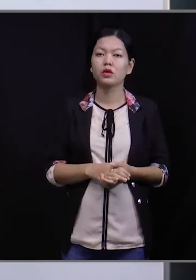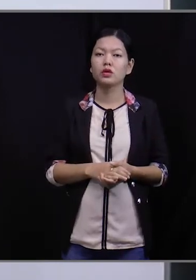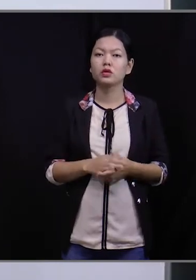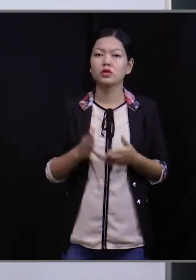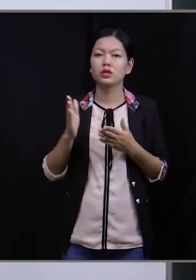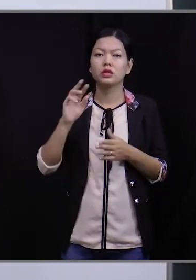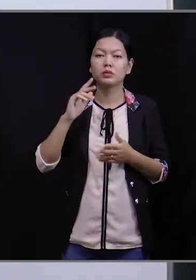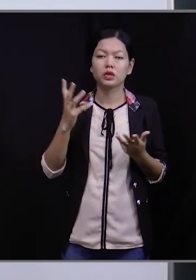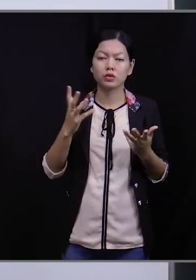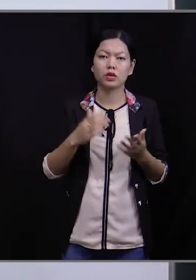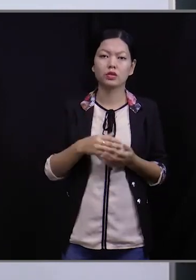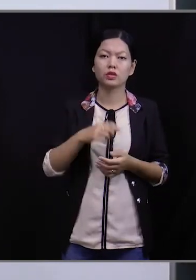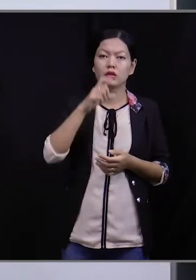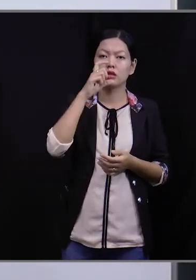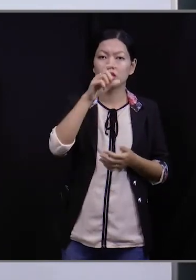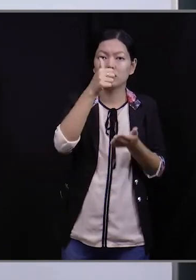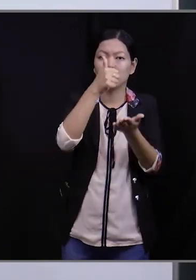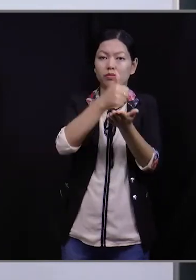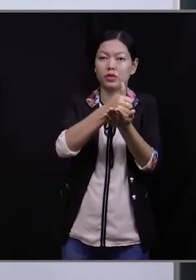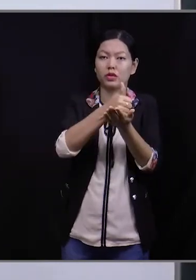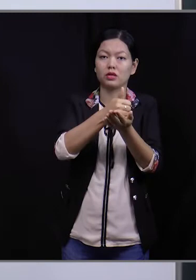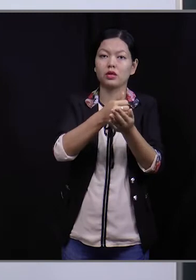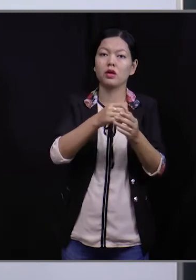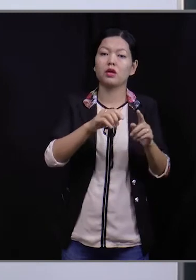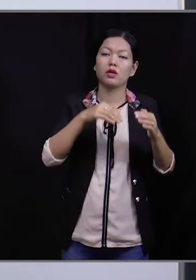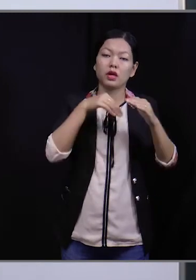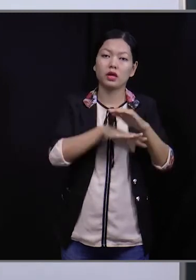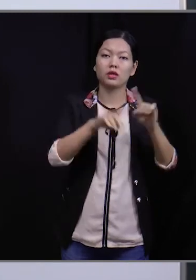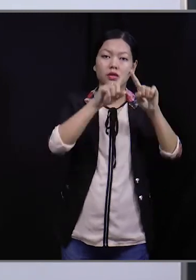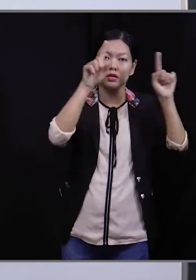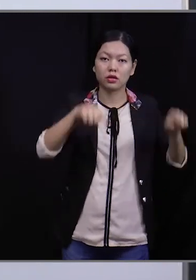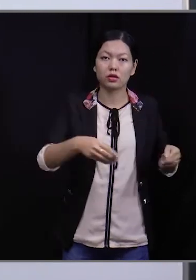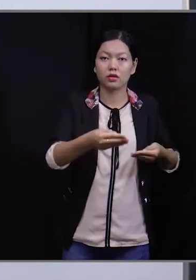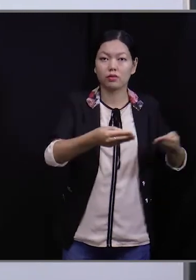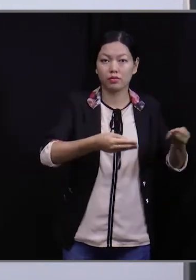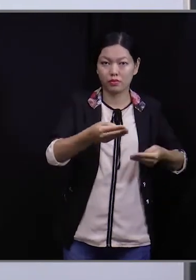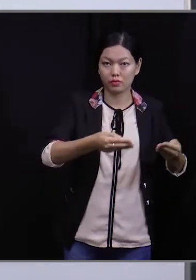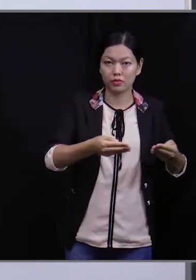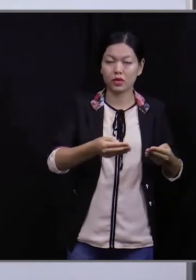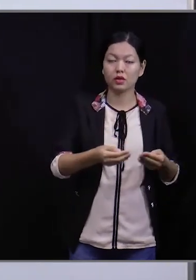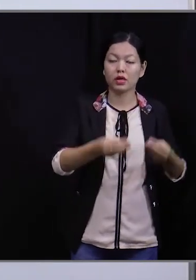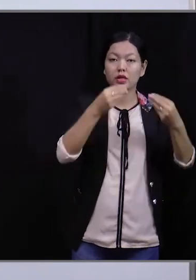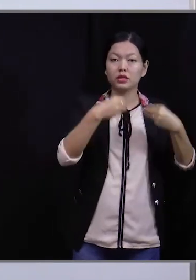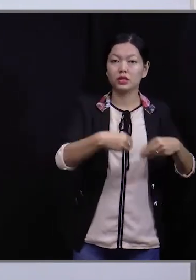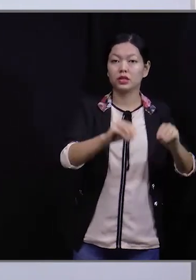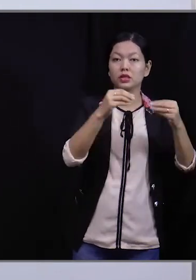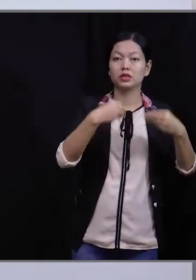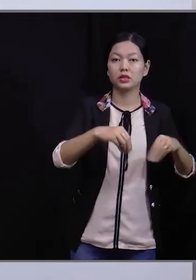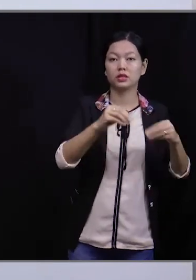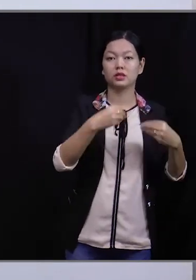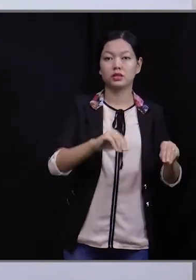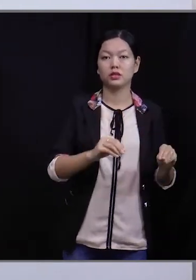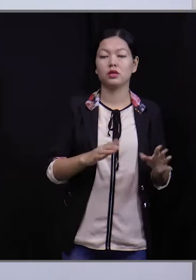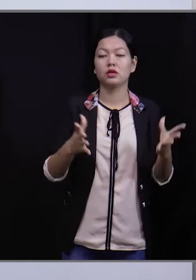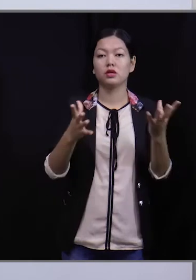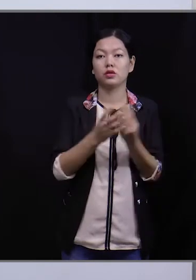or buying government securities and bonds. Clear or not? So in times of this situation, expansionary,